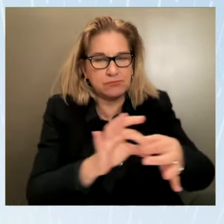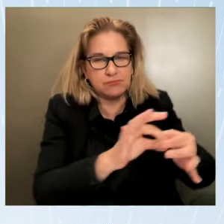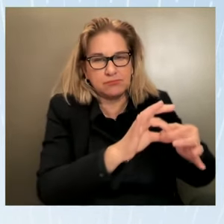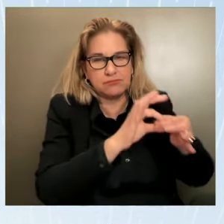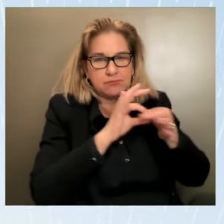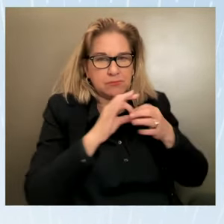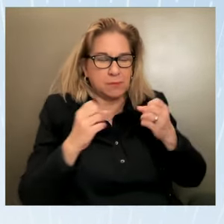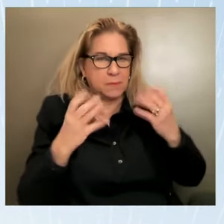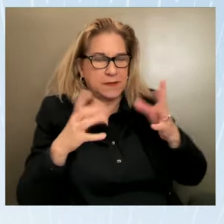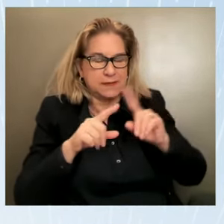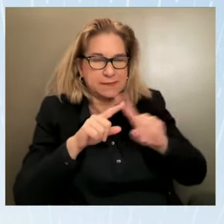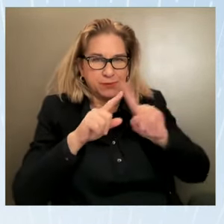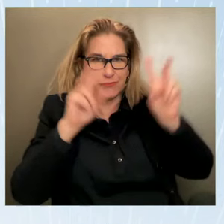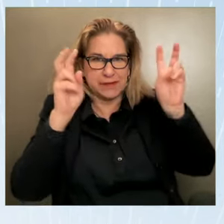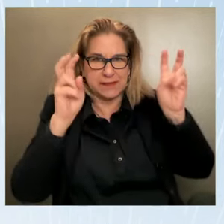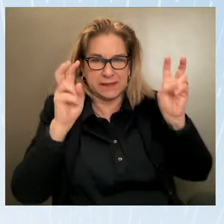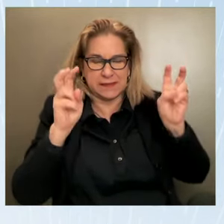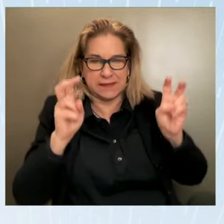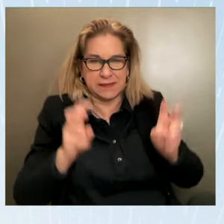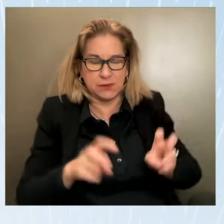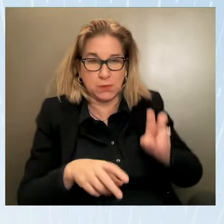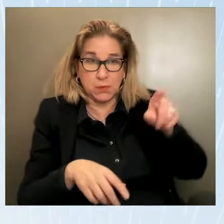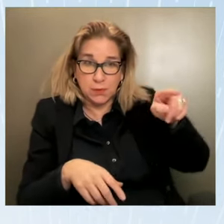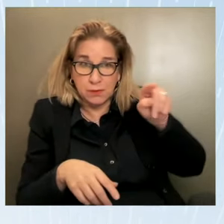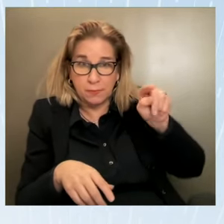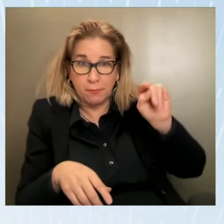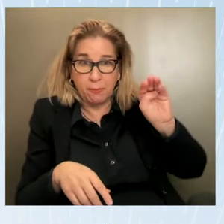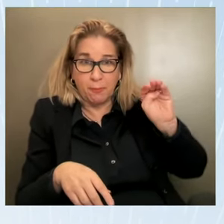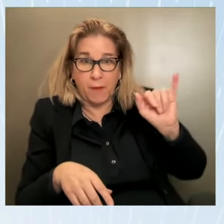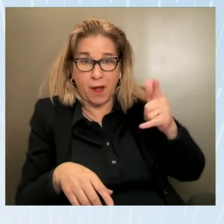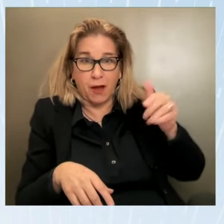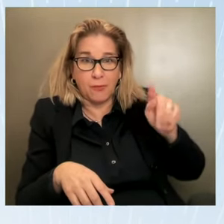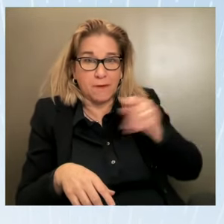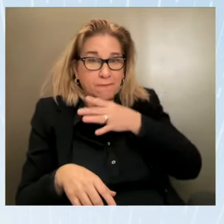deals with in this area. We are